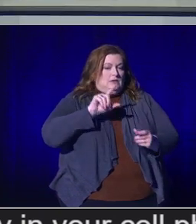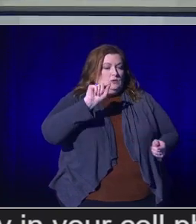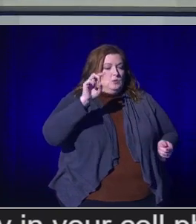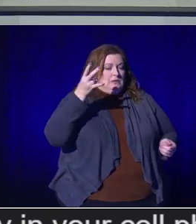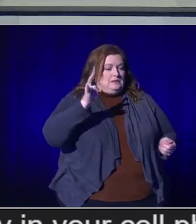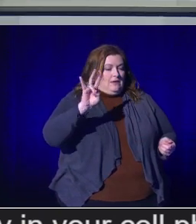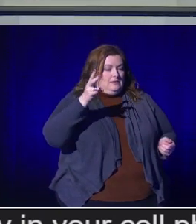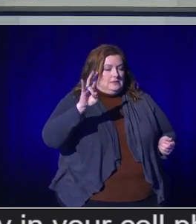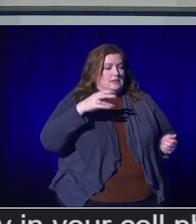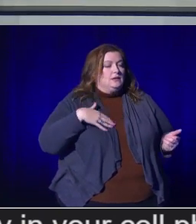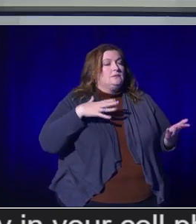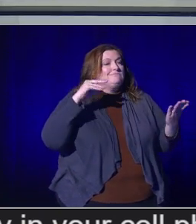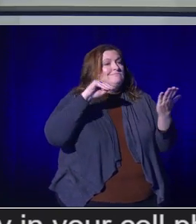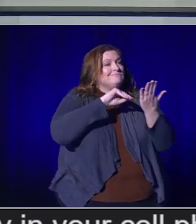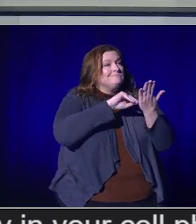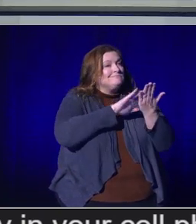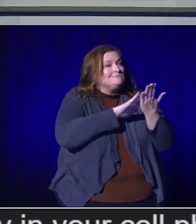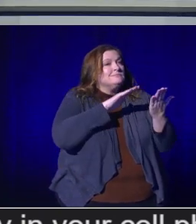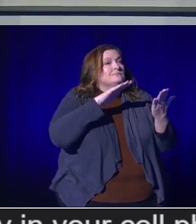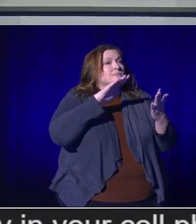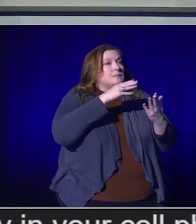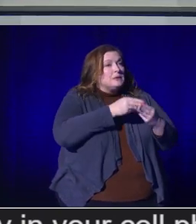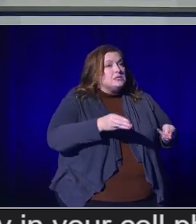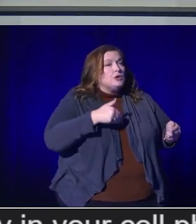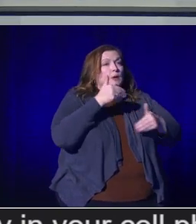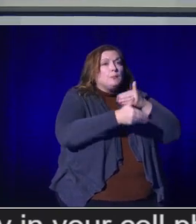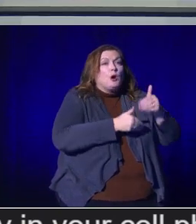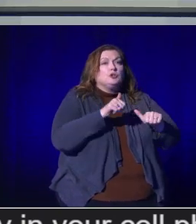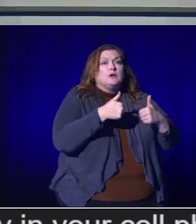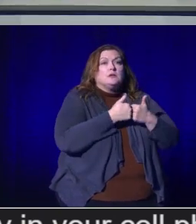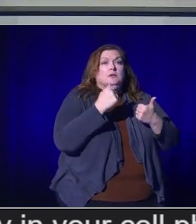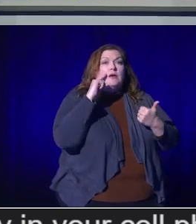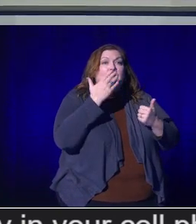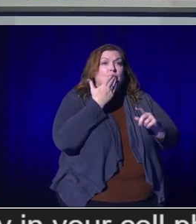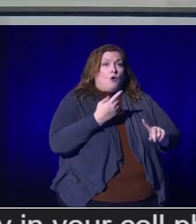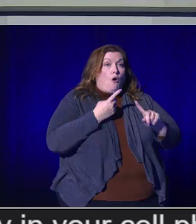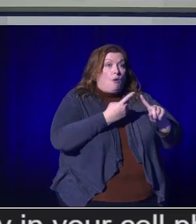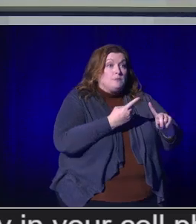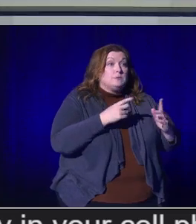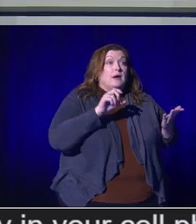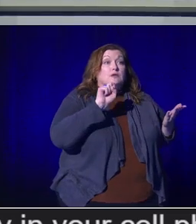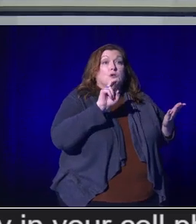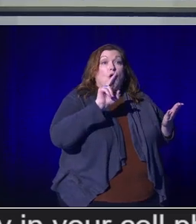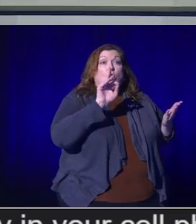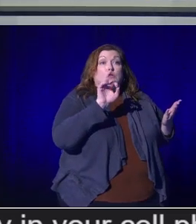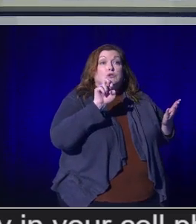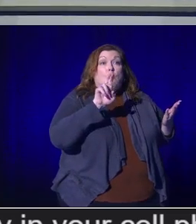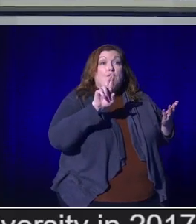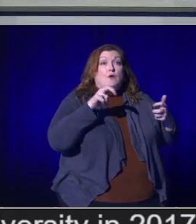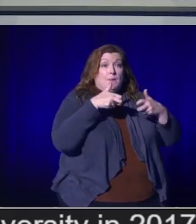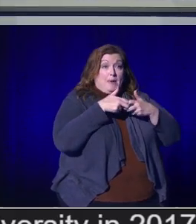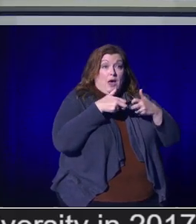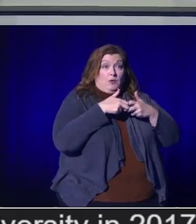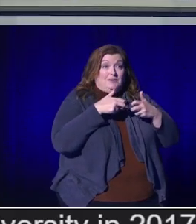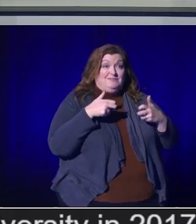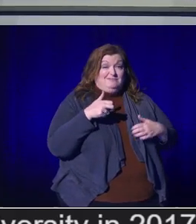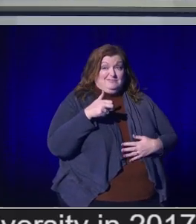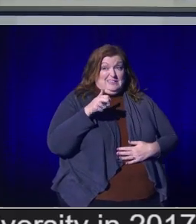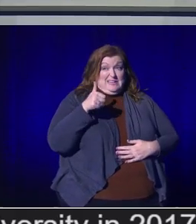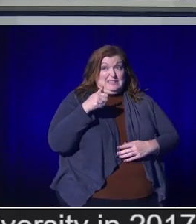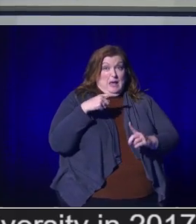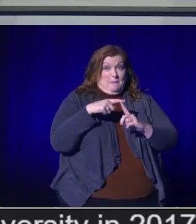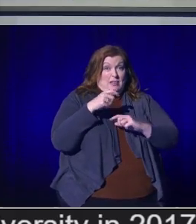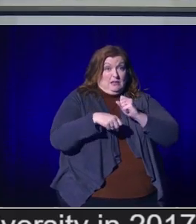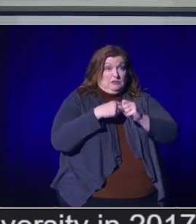on material and processing challenges for alkali sulfur batteries. In just her 10+ years as